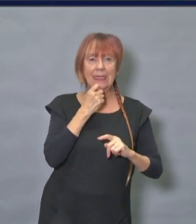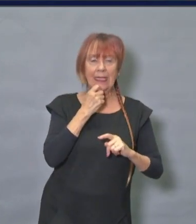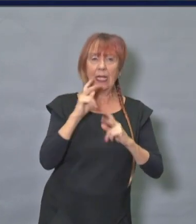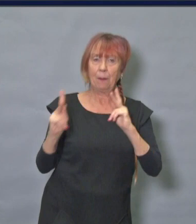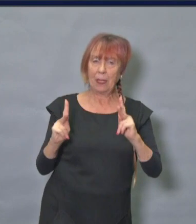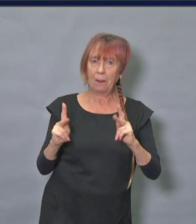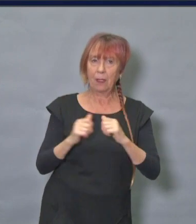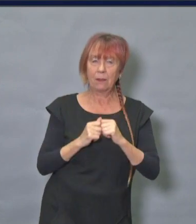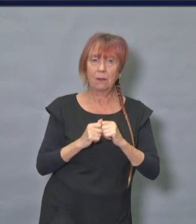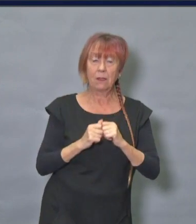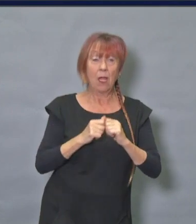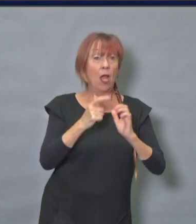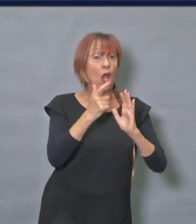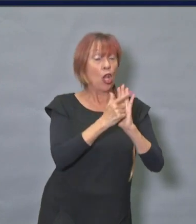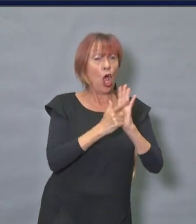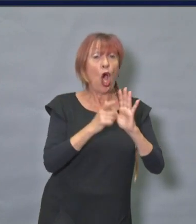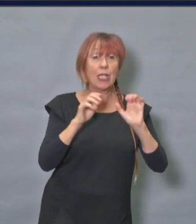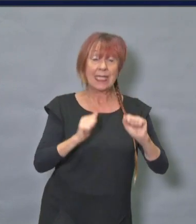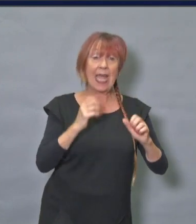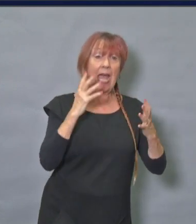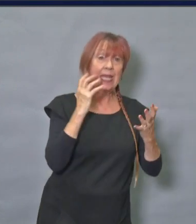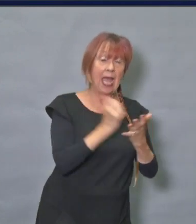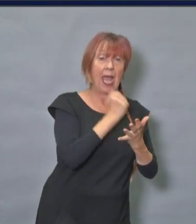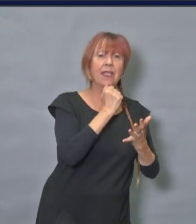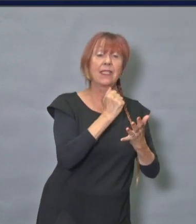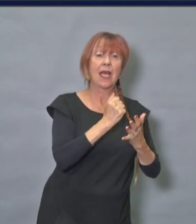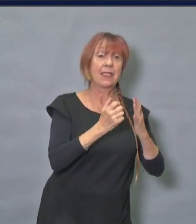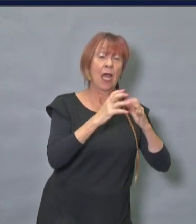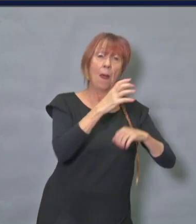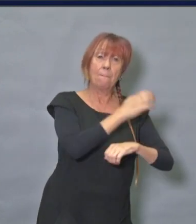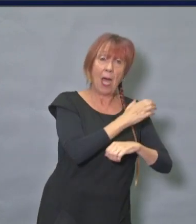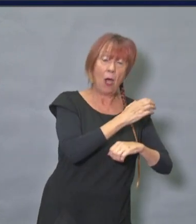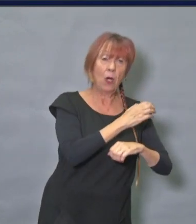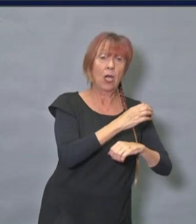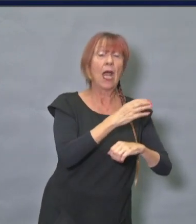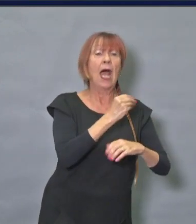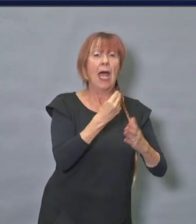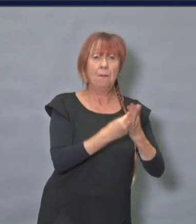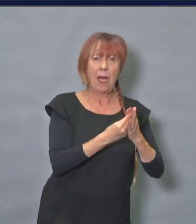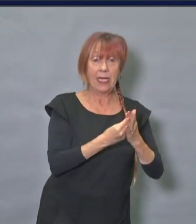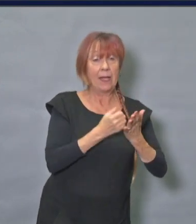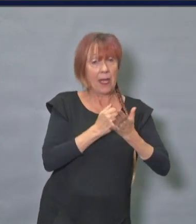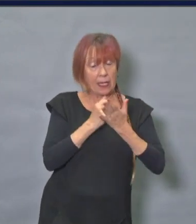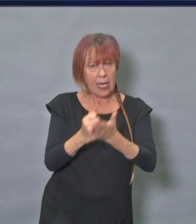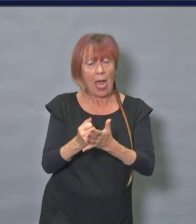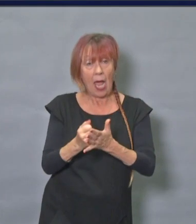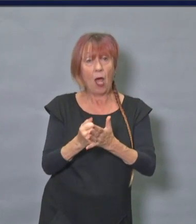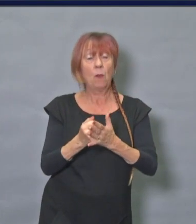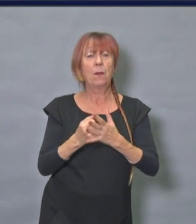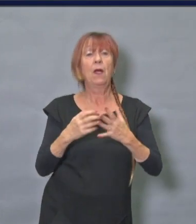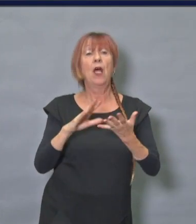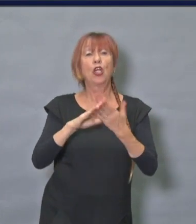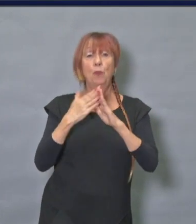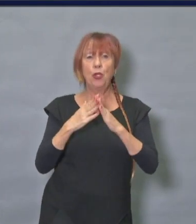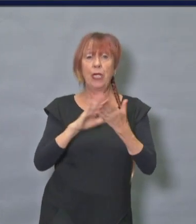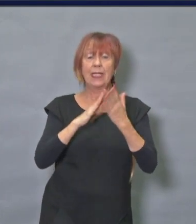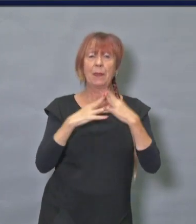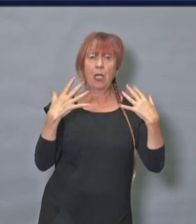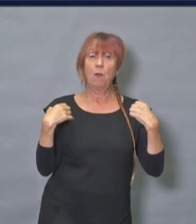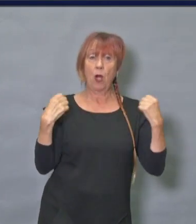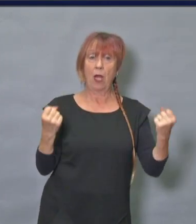access, resources, and power, which can lead to vibrant, well-resourced, and healthy communities for generations to come.